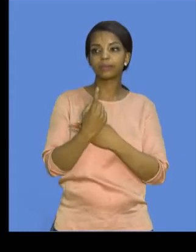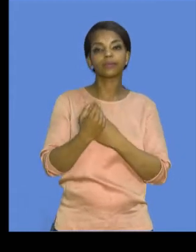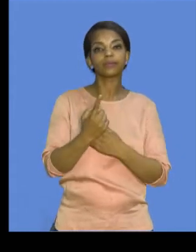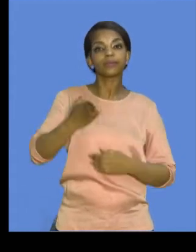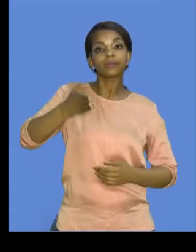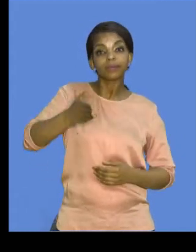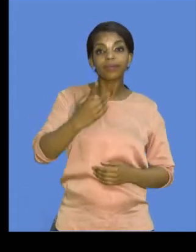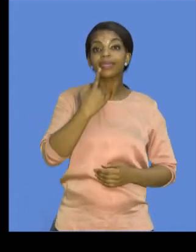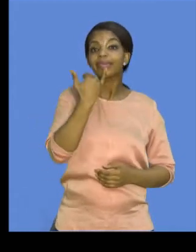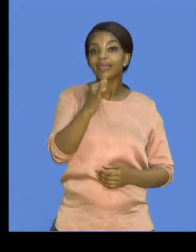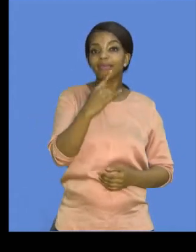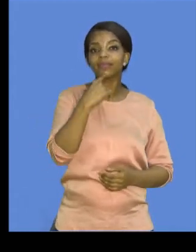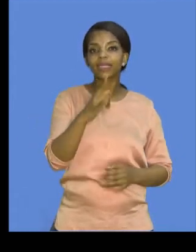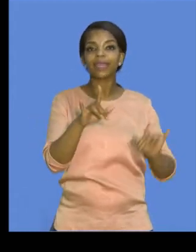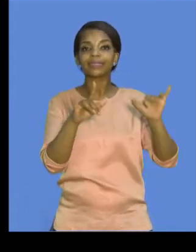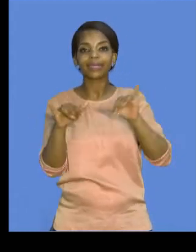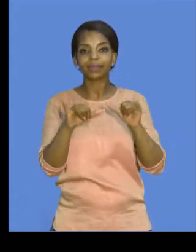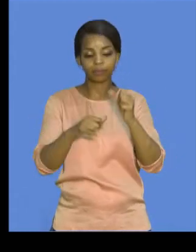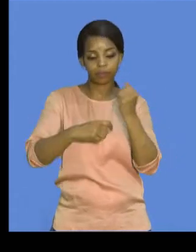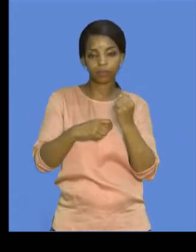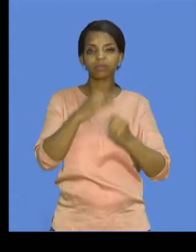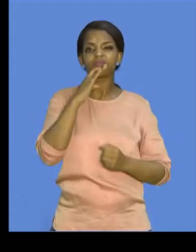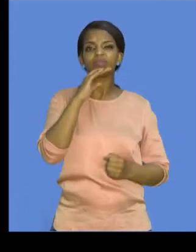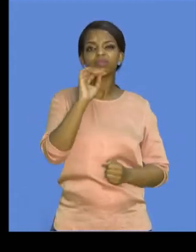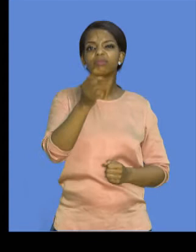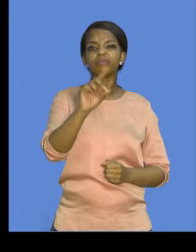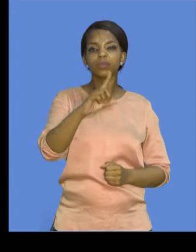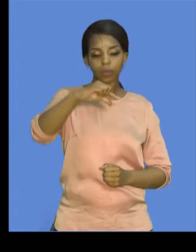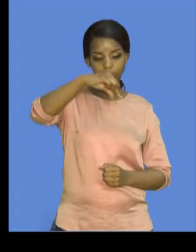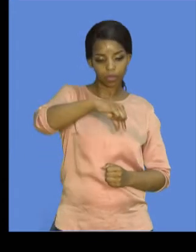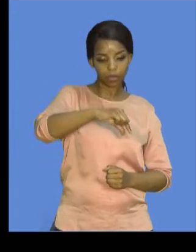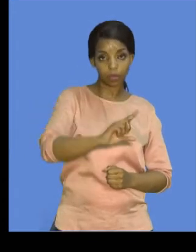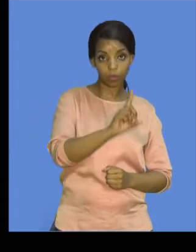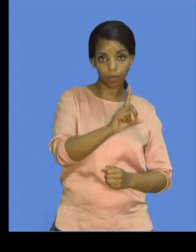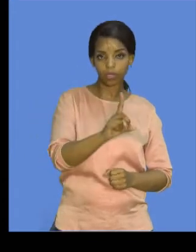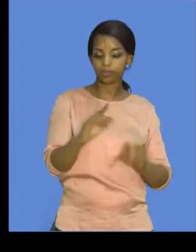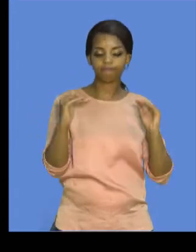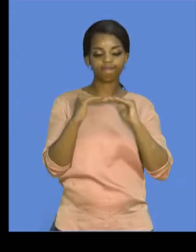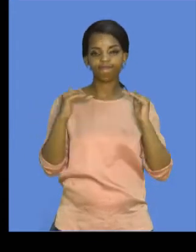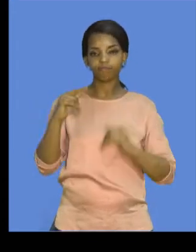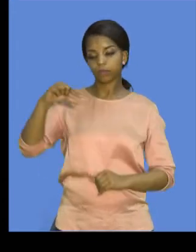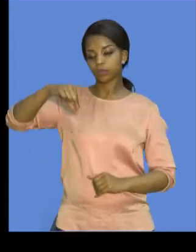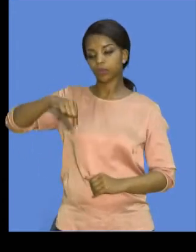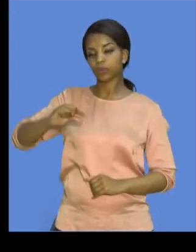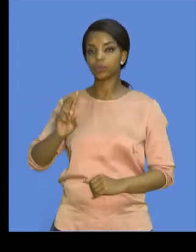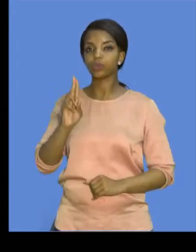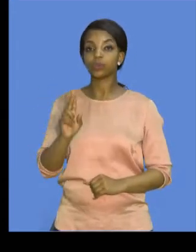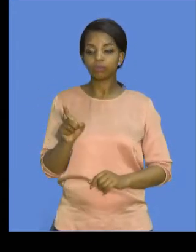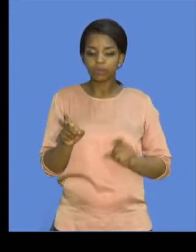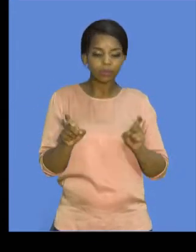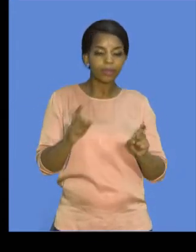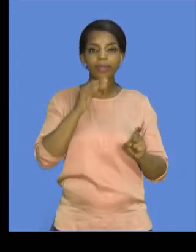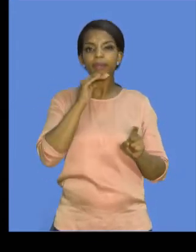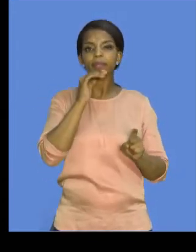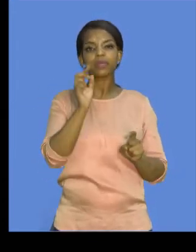and identical charges. When it says identical charges, it means Q1 is equals to Q2. What